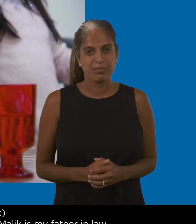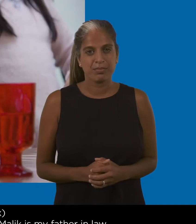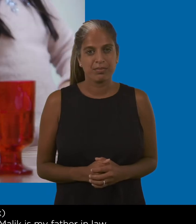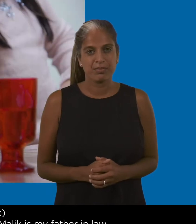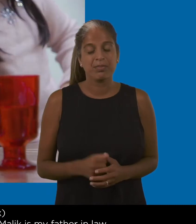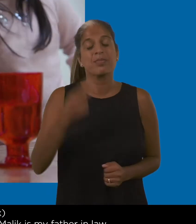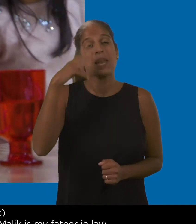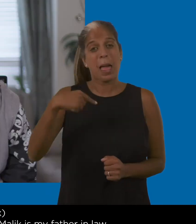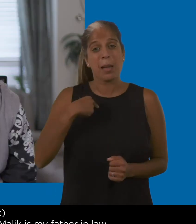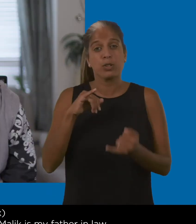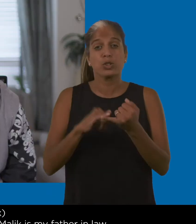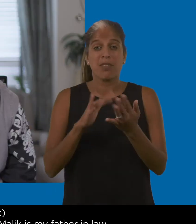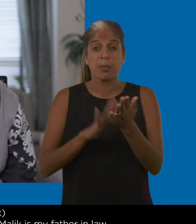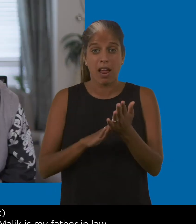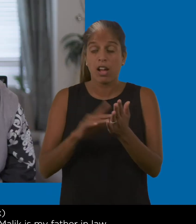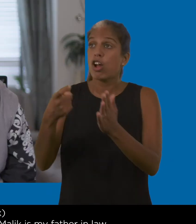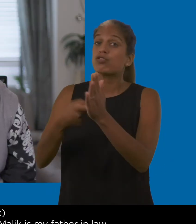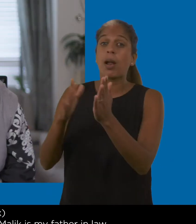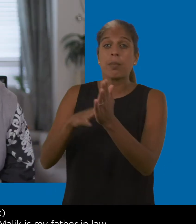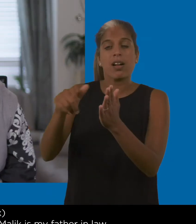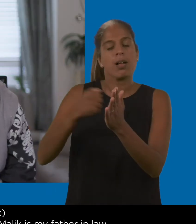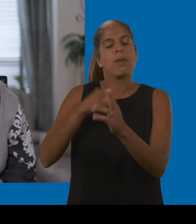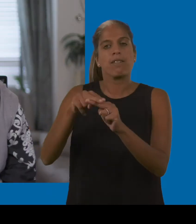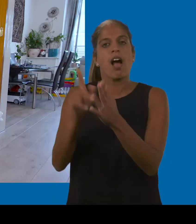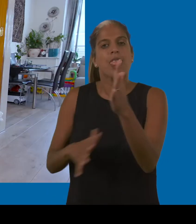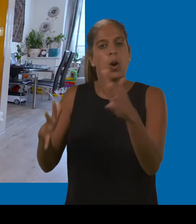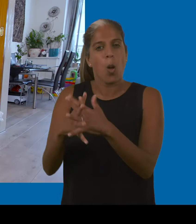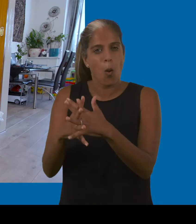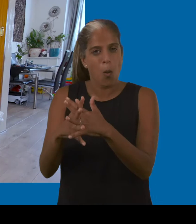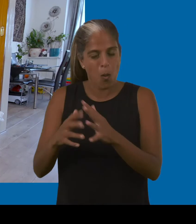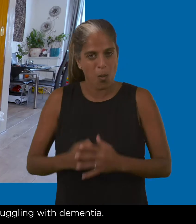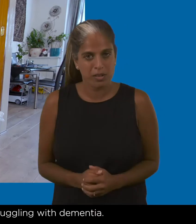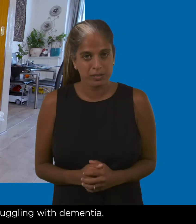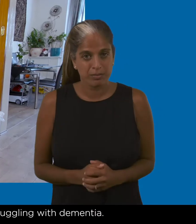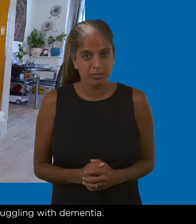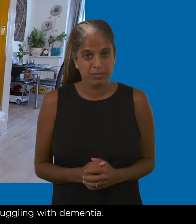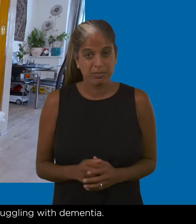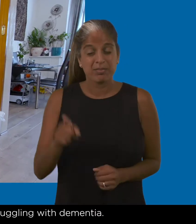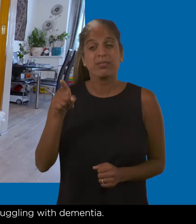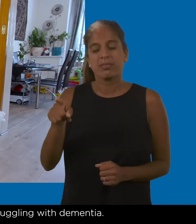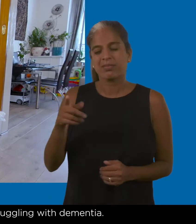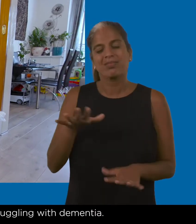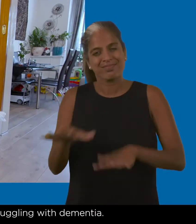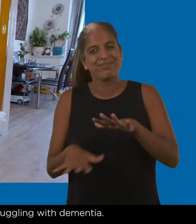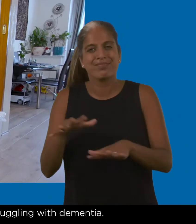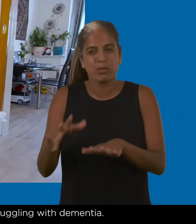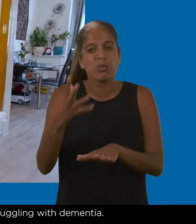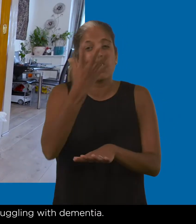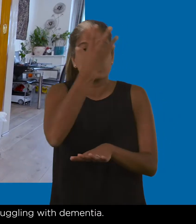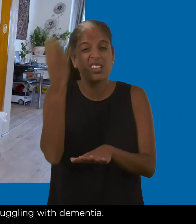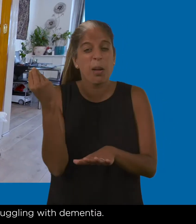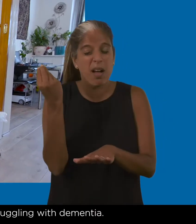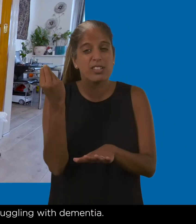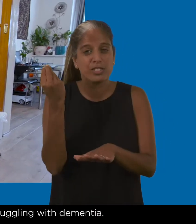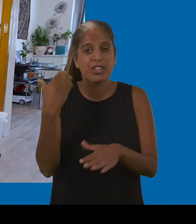My name is Sophia Malik and Riaz Malik is my father-in-law. My father-in-law, he's currently